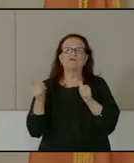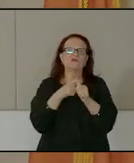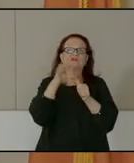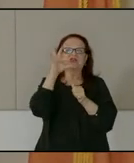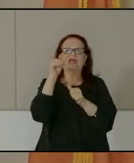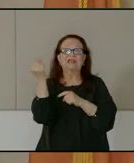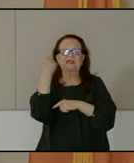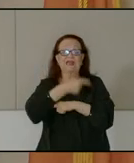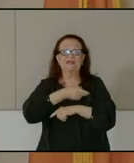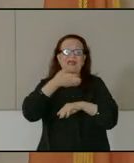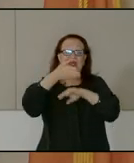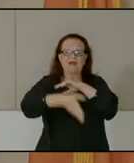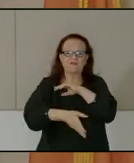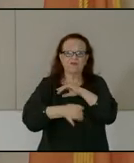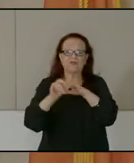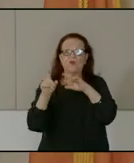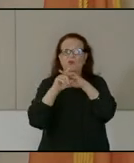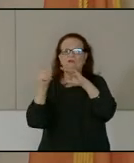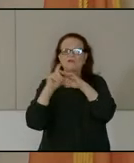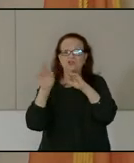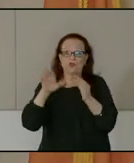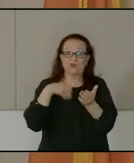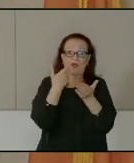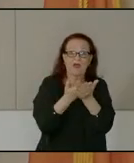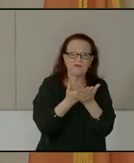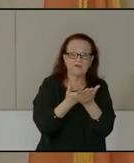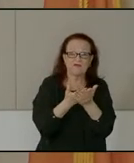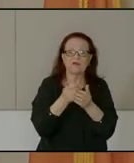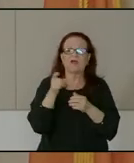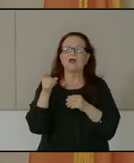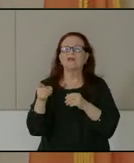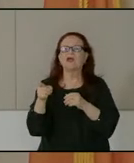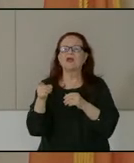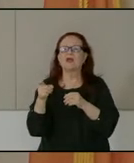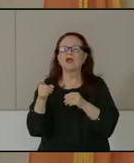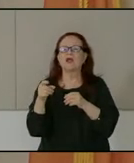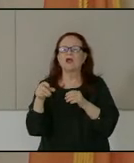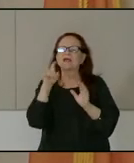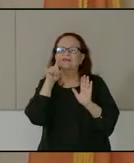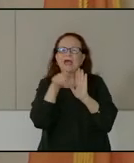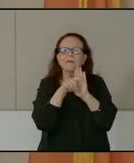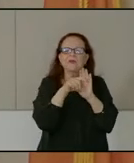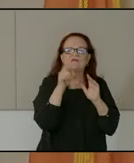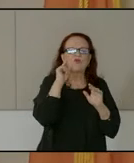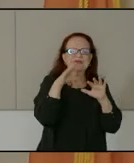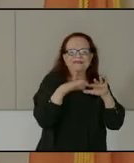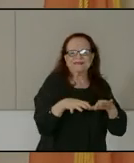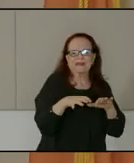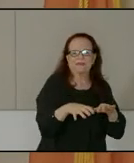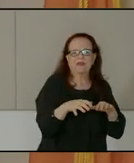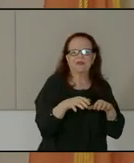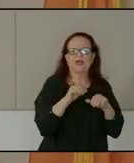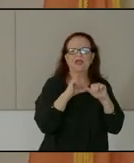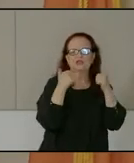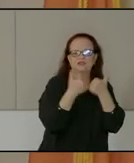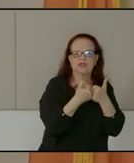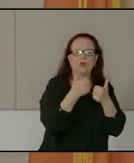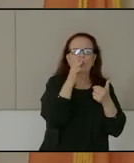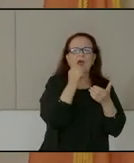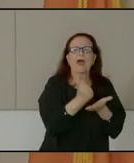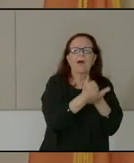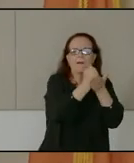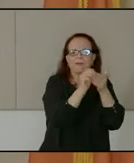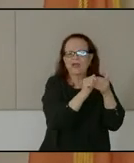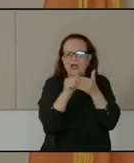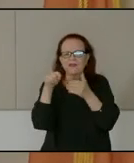the refugees' arrival, their assigned resettlement agency will guide them through the necessary steps, including